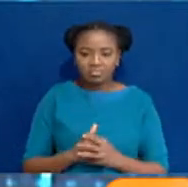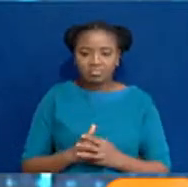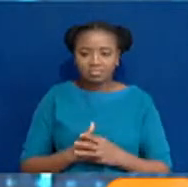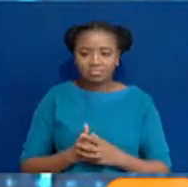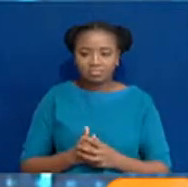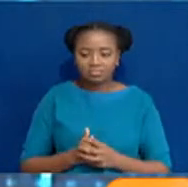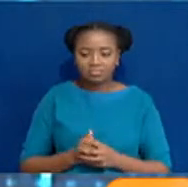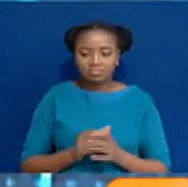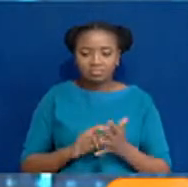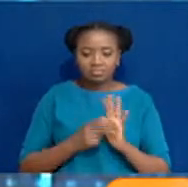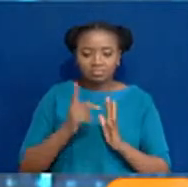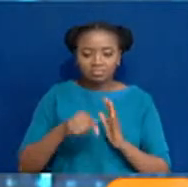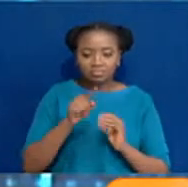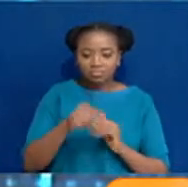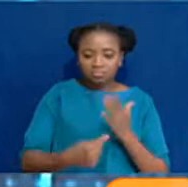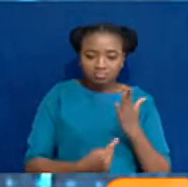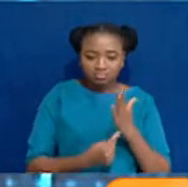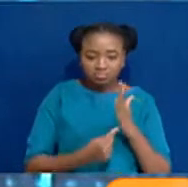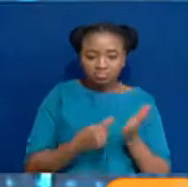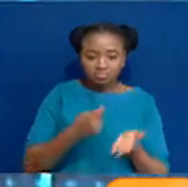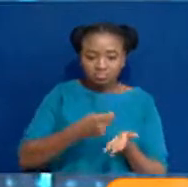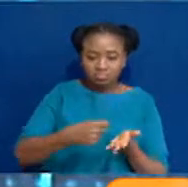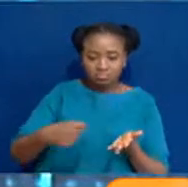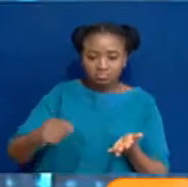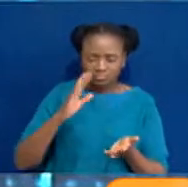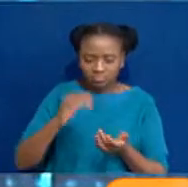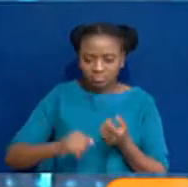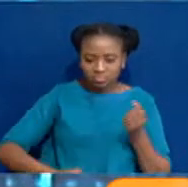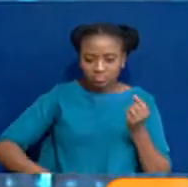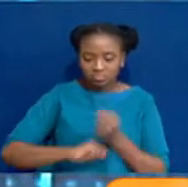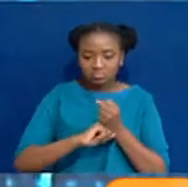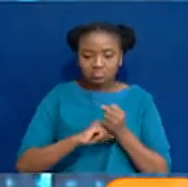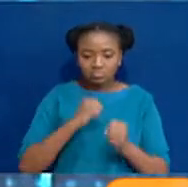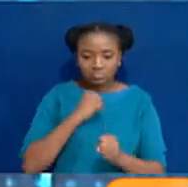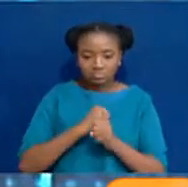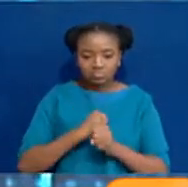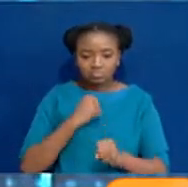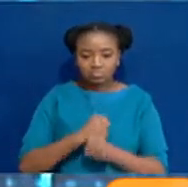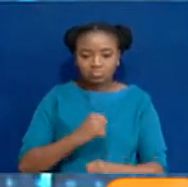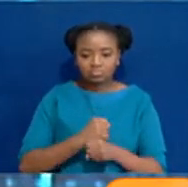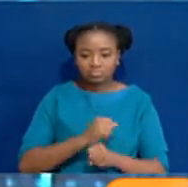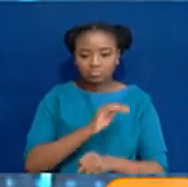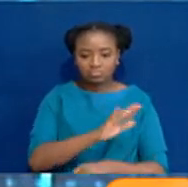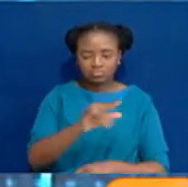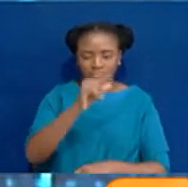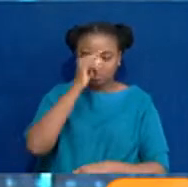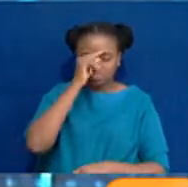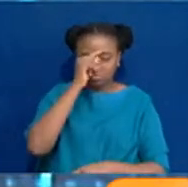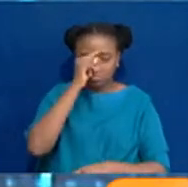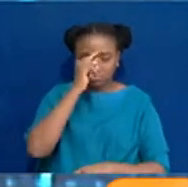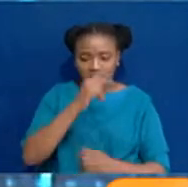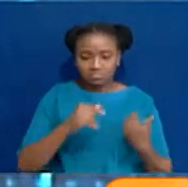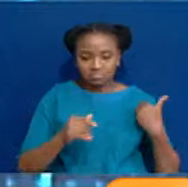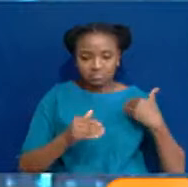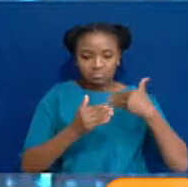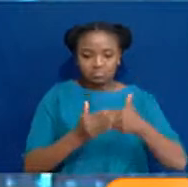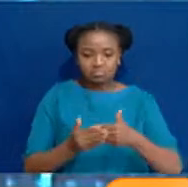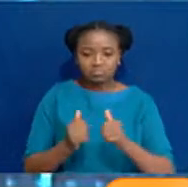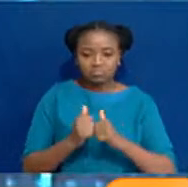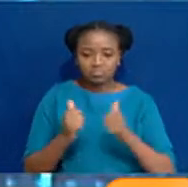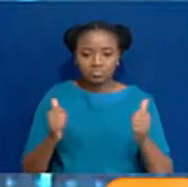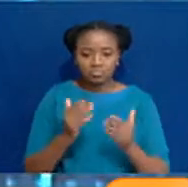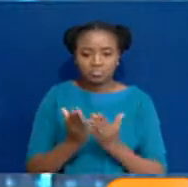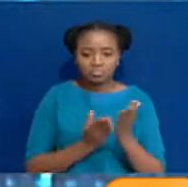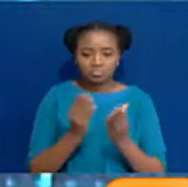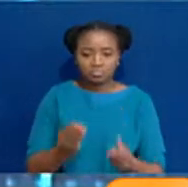digital signatures will enhance, actually it will re-engineer, yeah, the operations of government to facilitate efficiency and effectiveness in service.